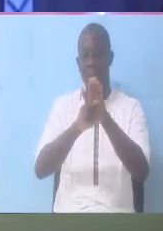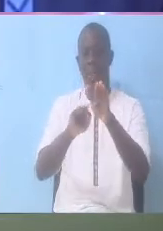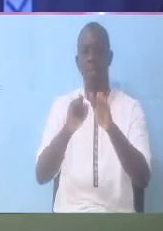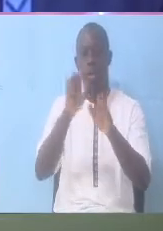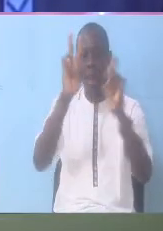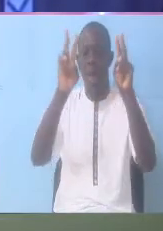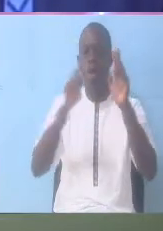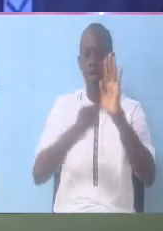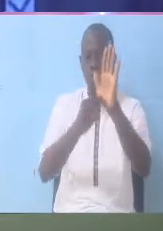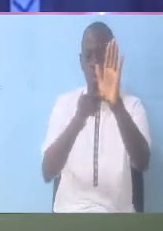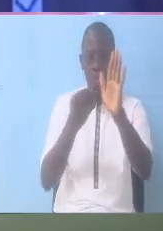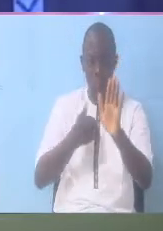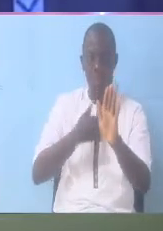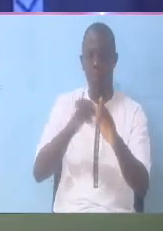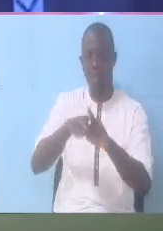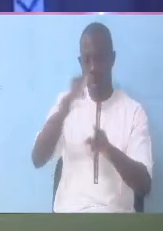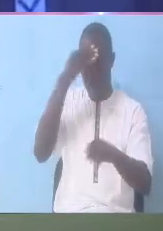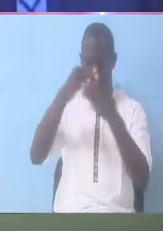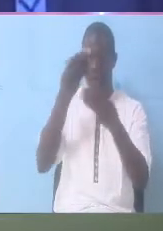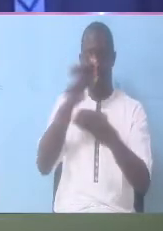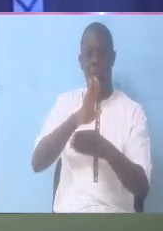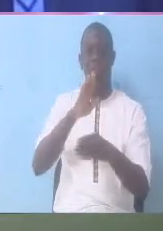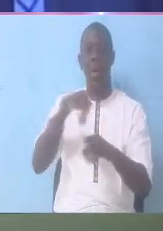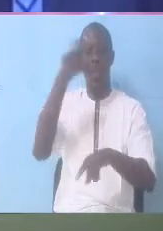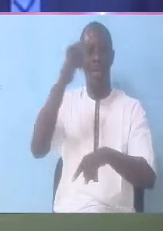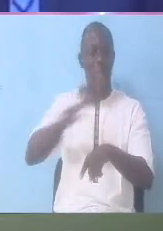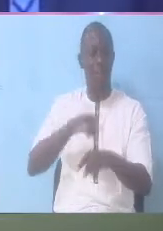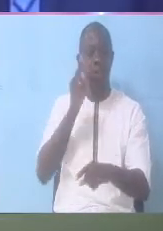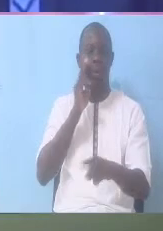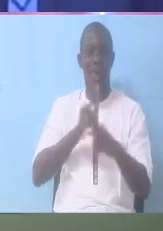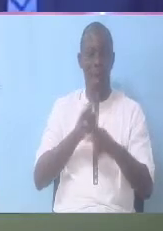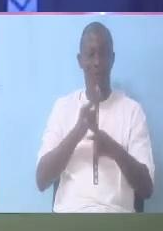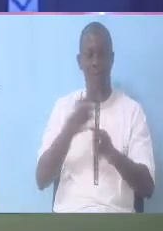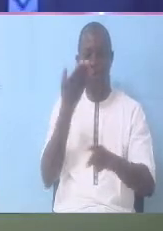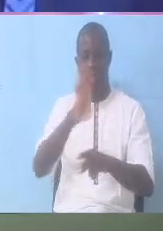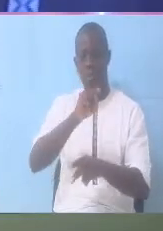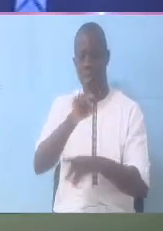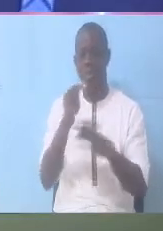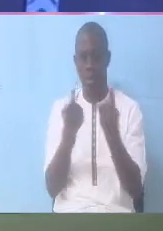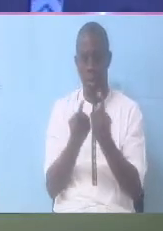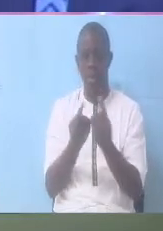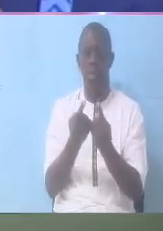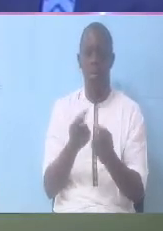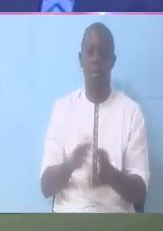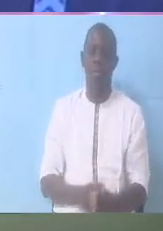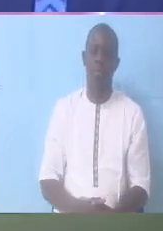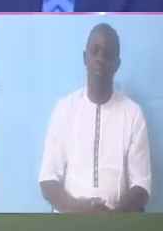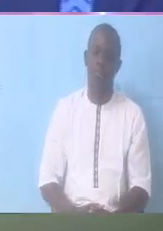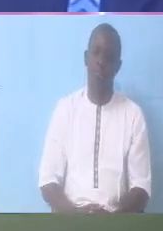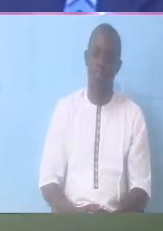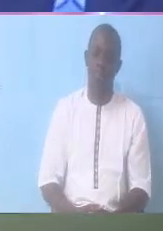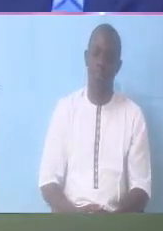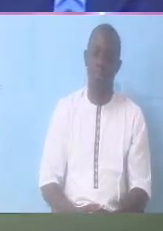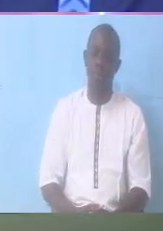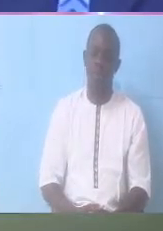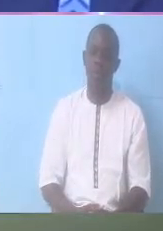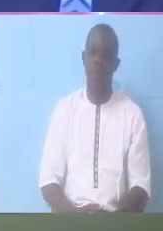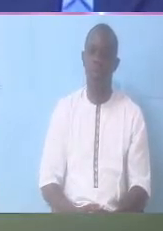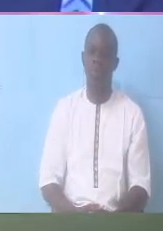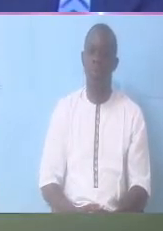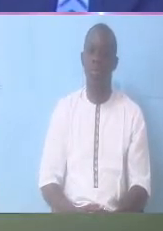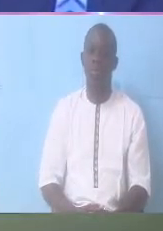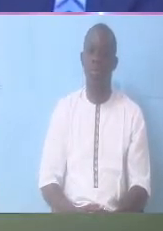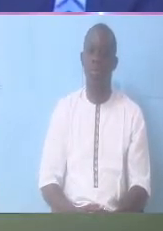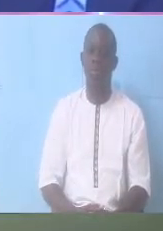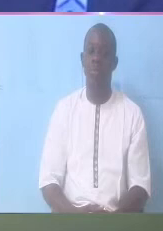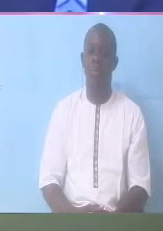nyinti de ako ate lafta jelale yaya Jammeh santiyongo kenyi molu la ka kuitandi brunyin